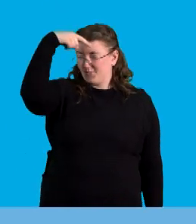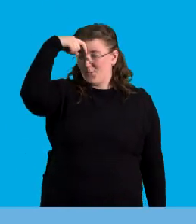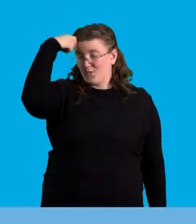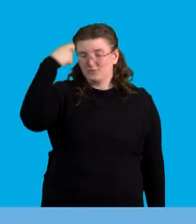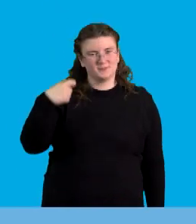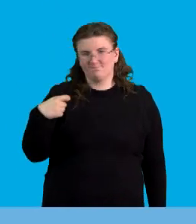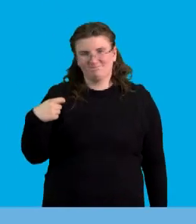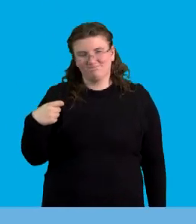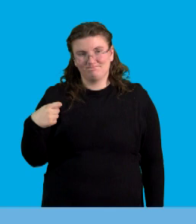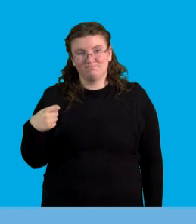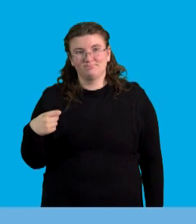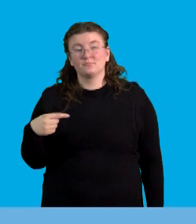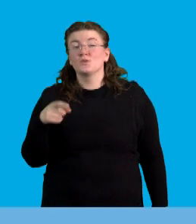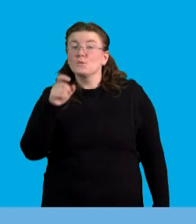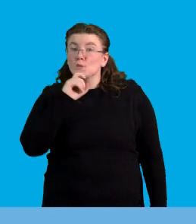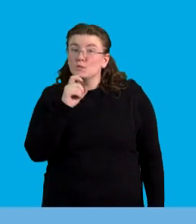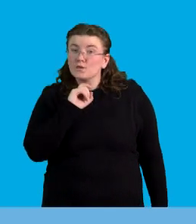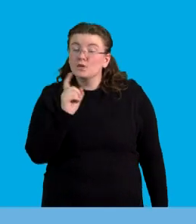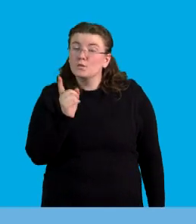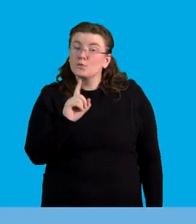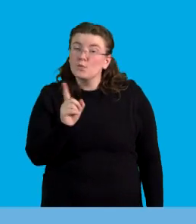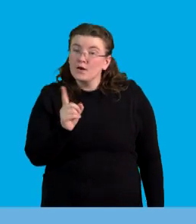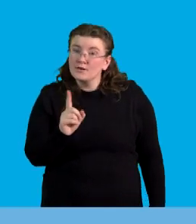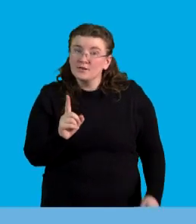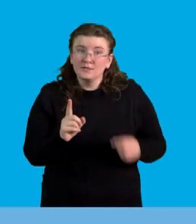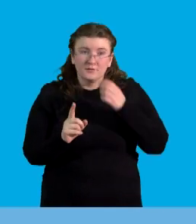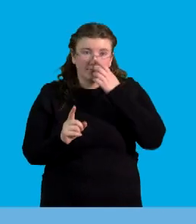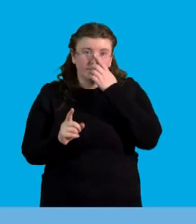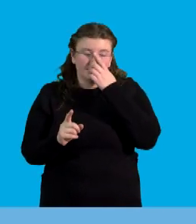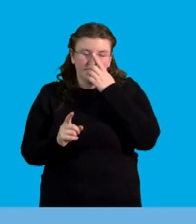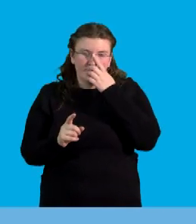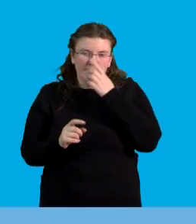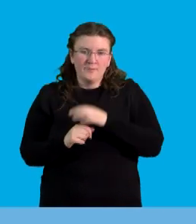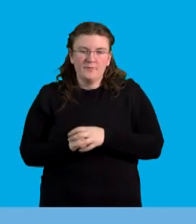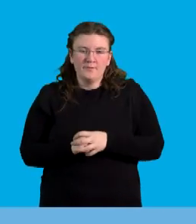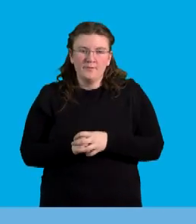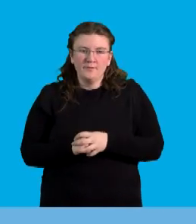So basically, what is useful in that particular light bulb, or in that